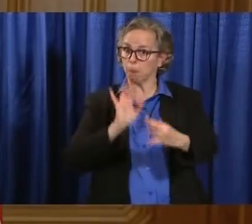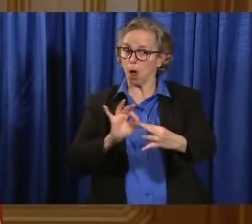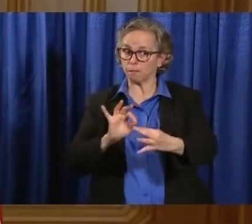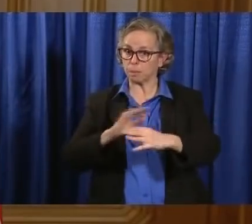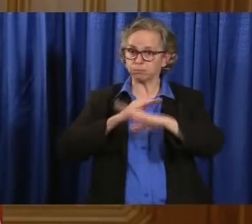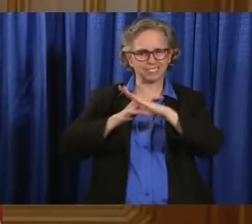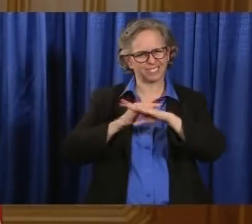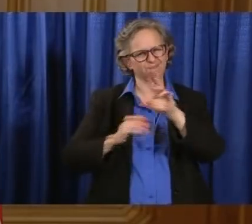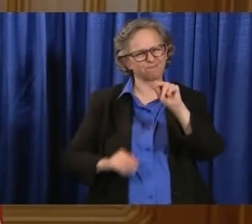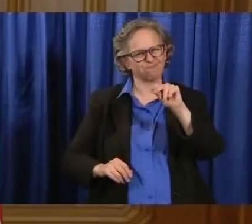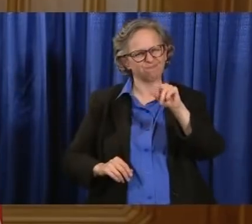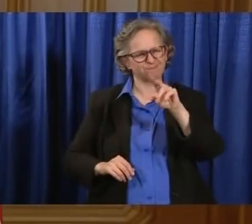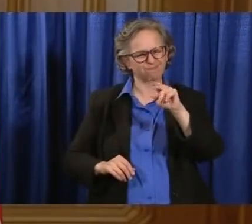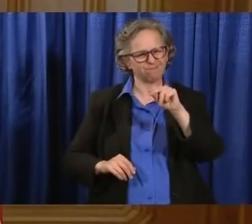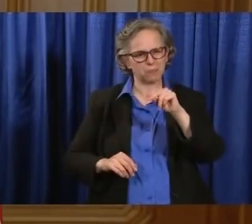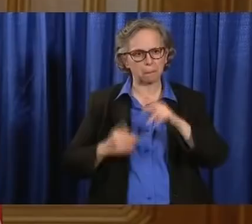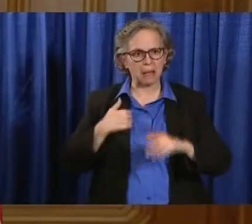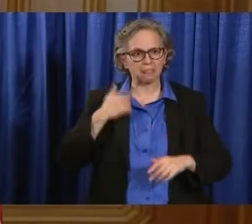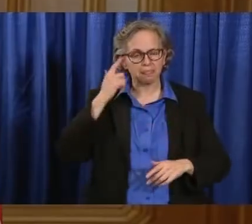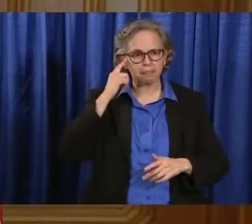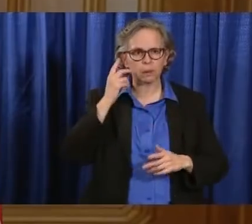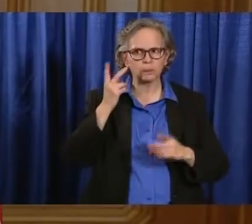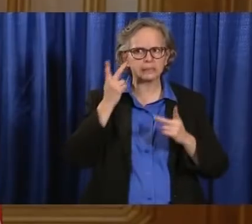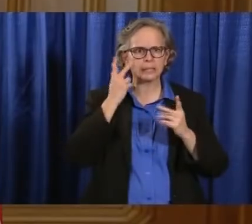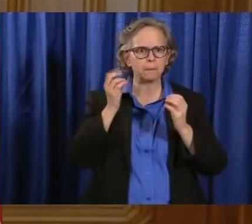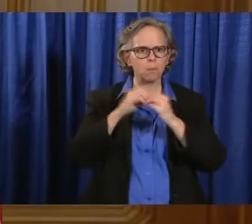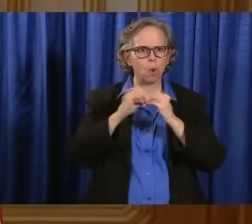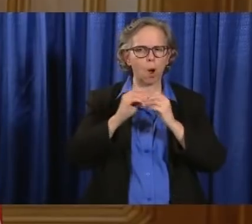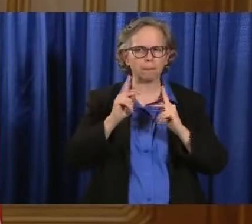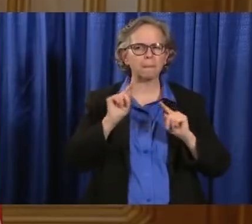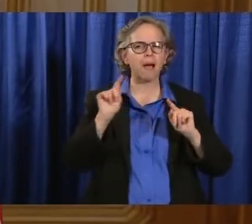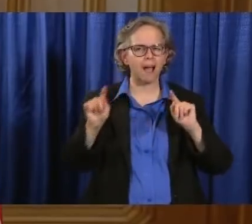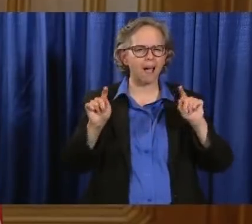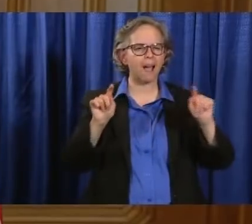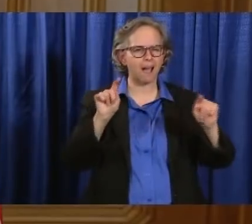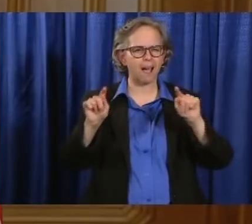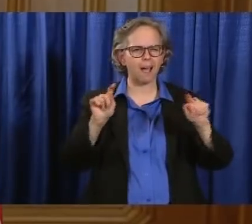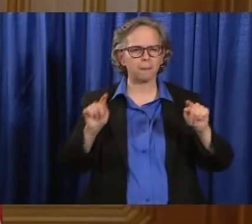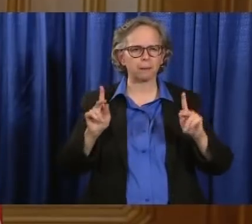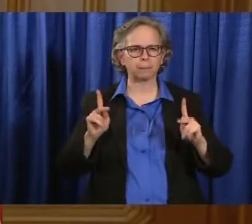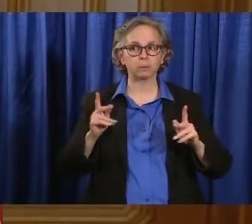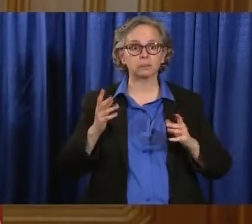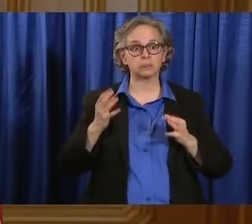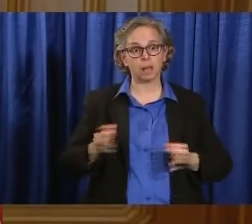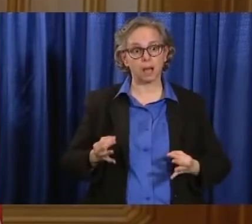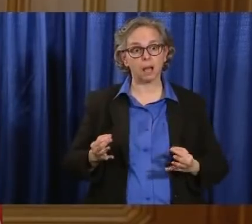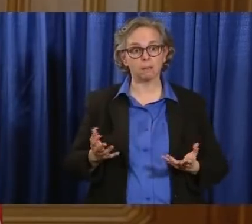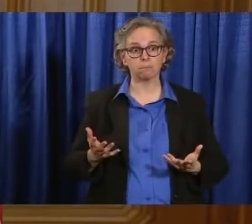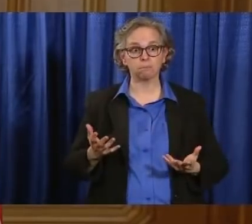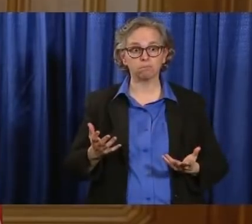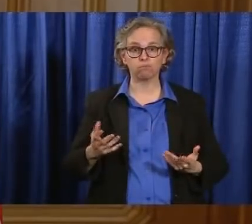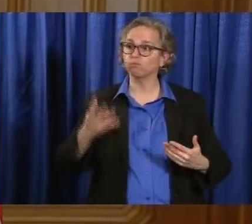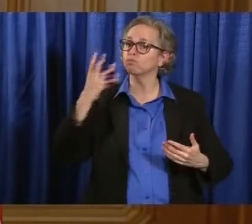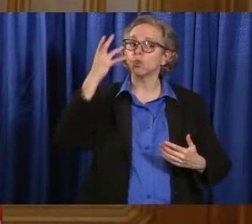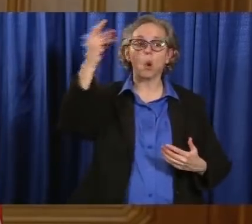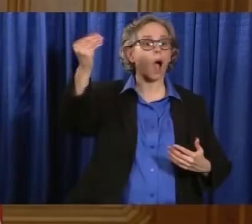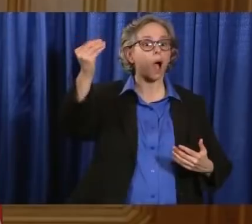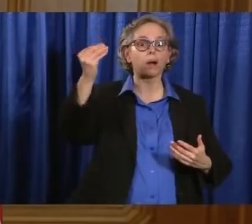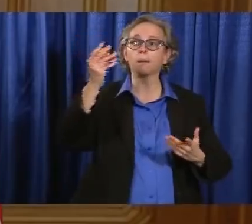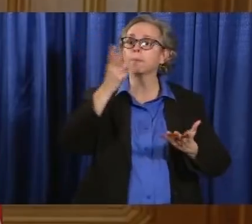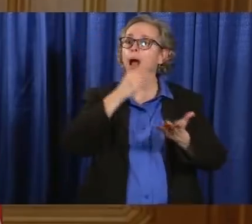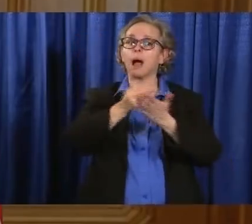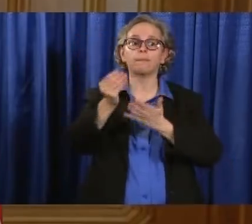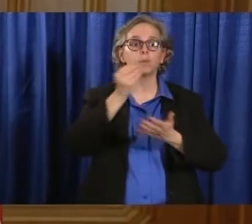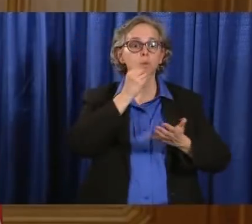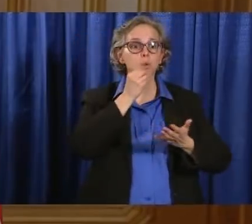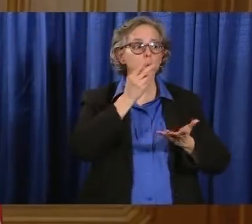think we're going to see more and more of that. And I think more and more of our fellow Ohioans who decide to go out, when they go out to get groceries, when they go out to go to the